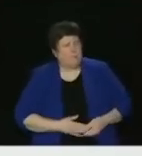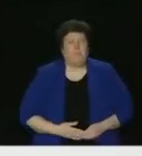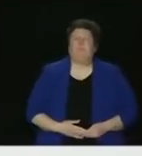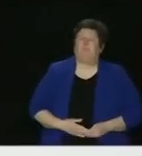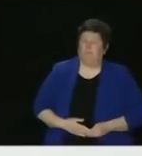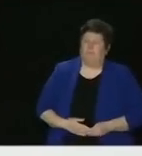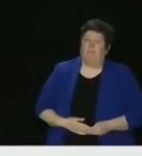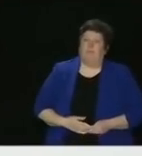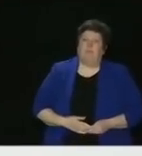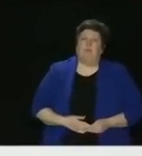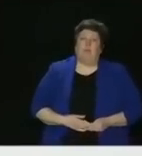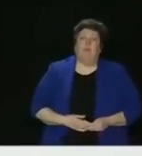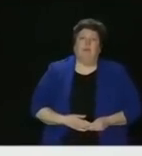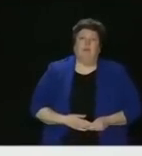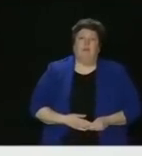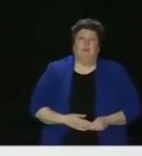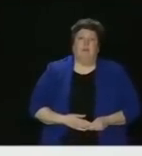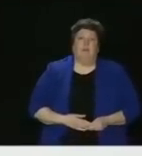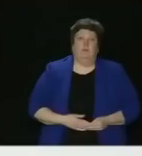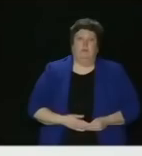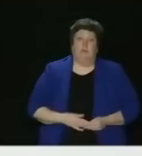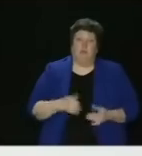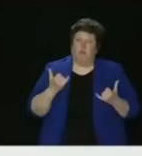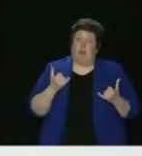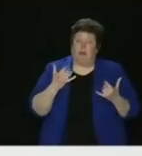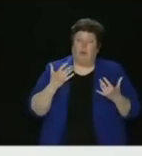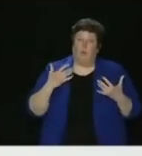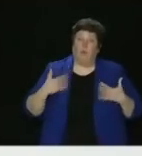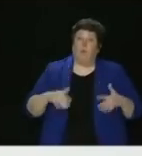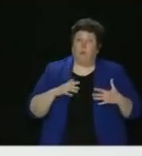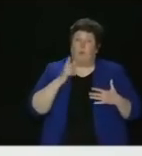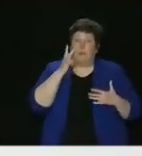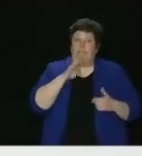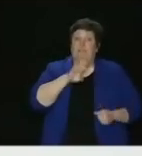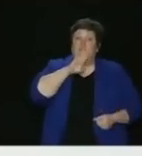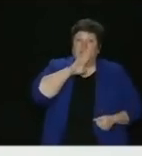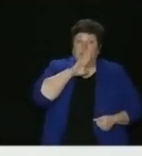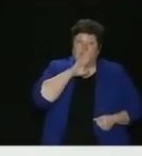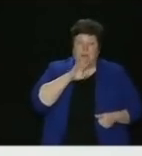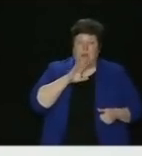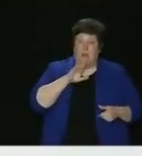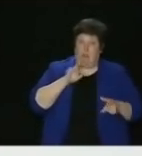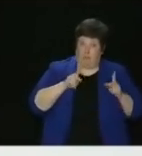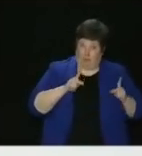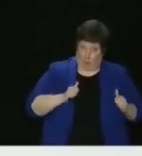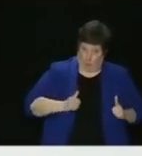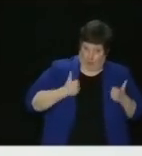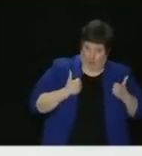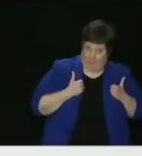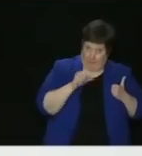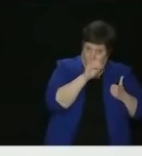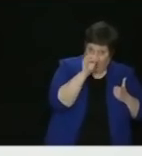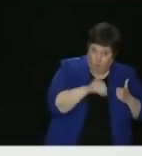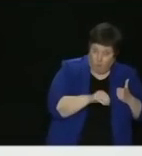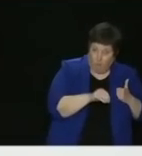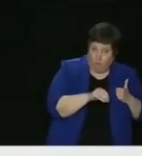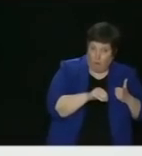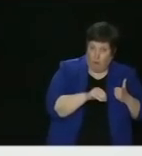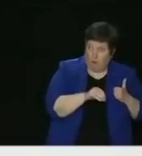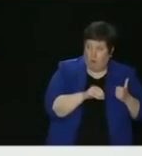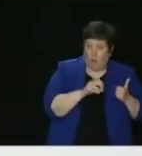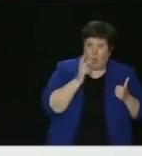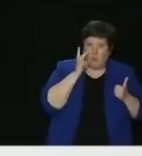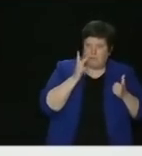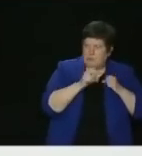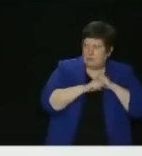think there is a high level of frustration amongst residents of Ottawa that this situation has gone on